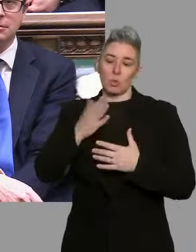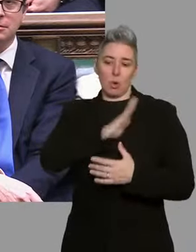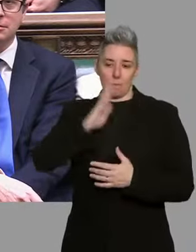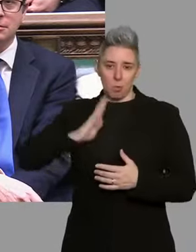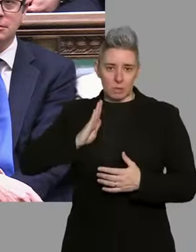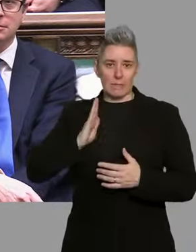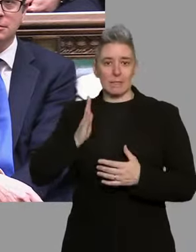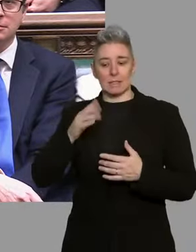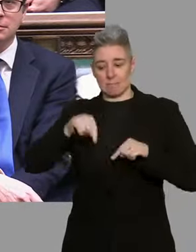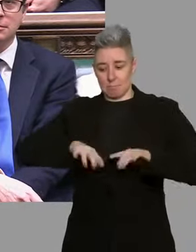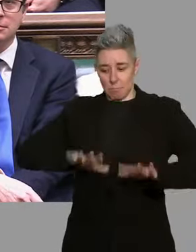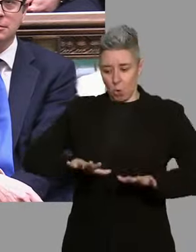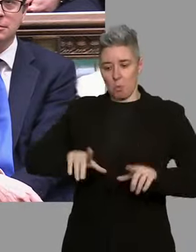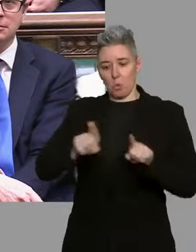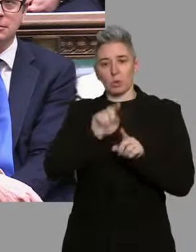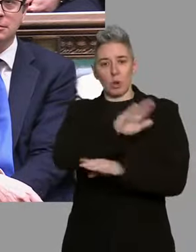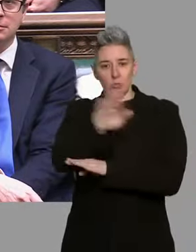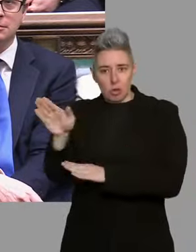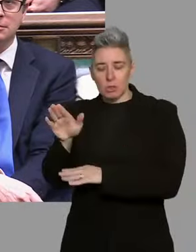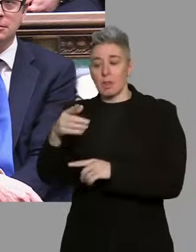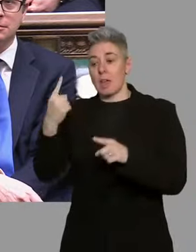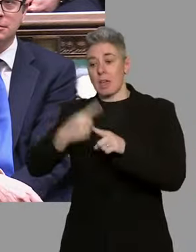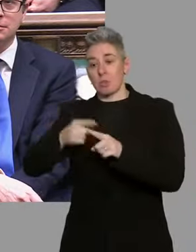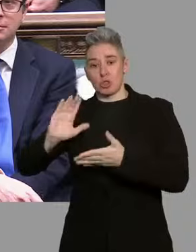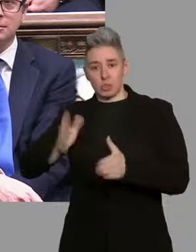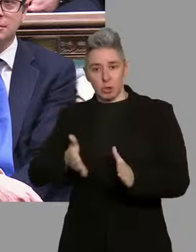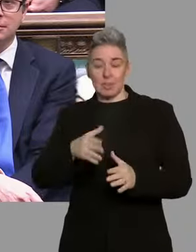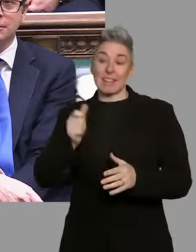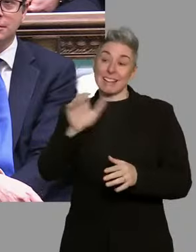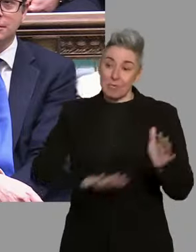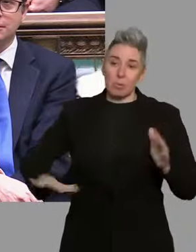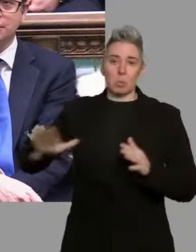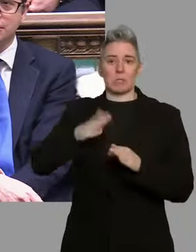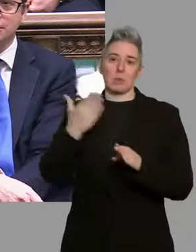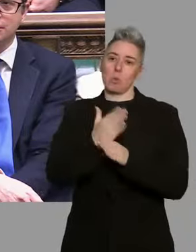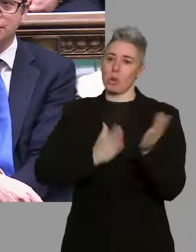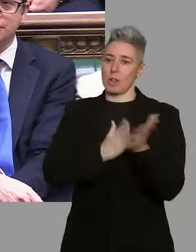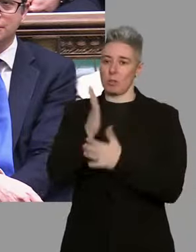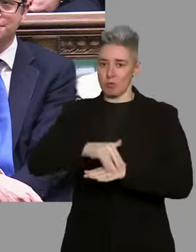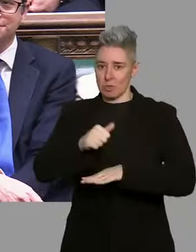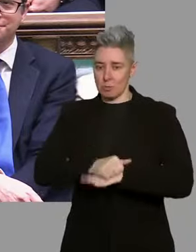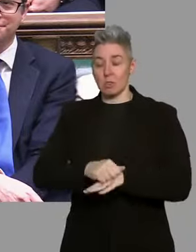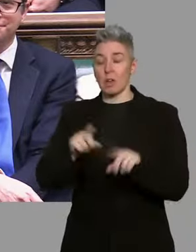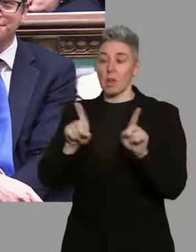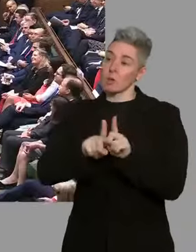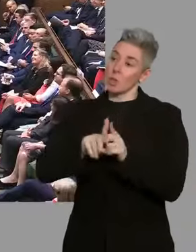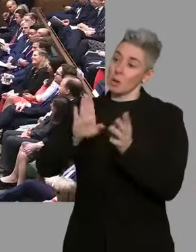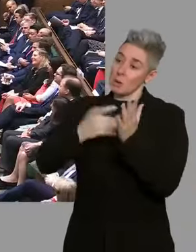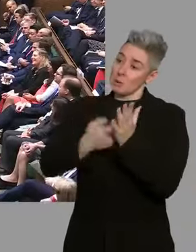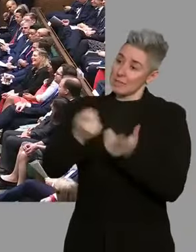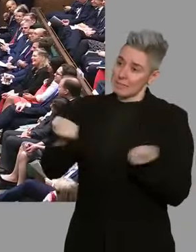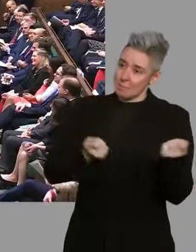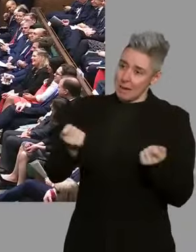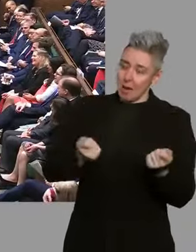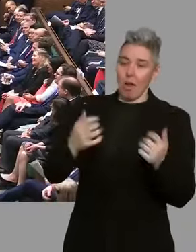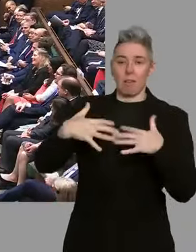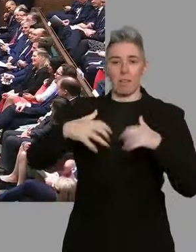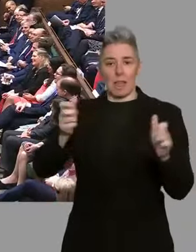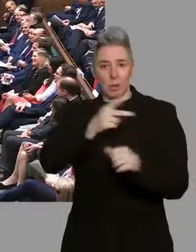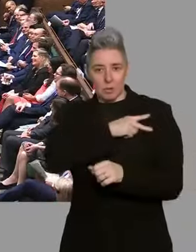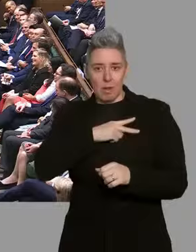be working over Christmas. And can I wish you, Mr. Speaker, the House staff and all members of this House a very Merry